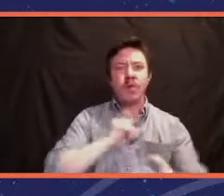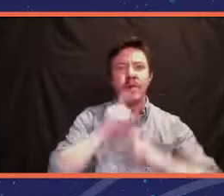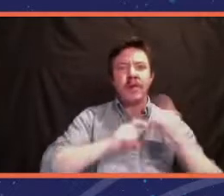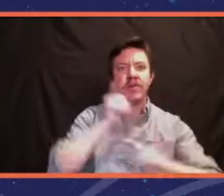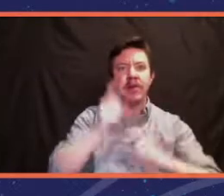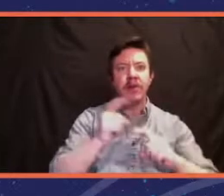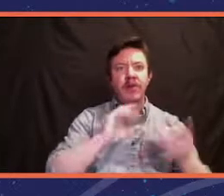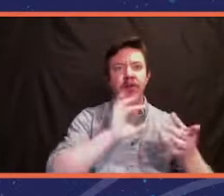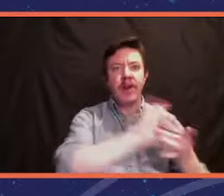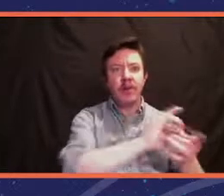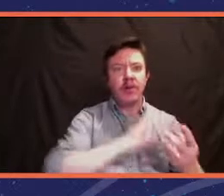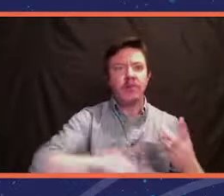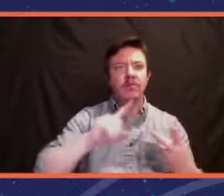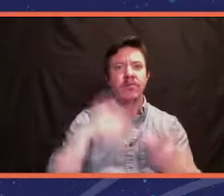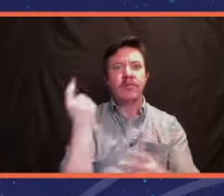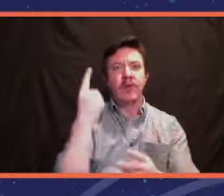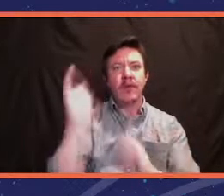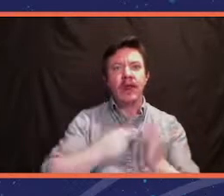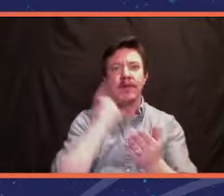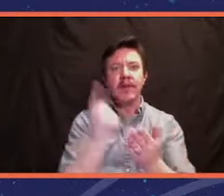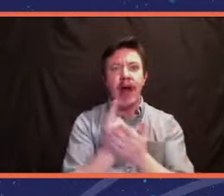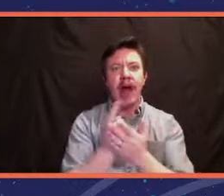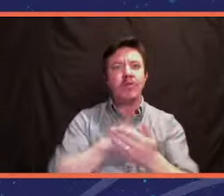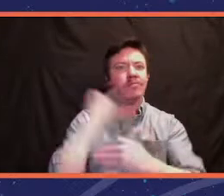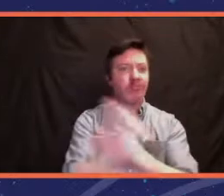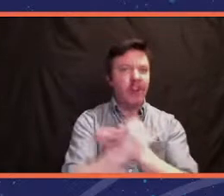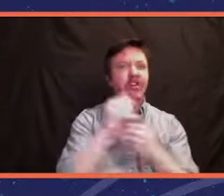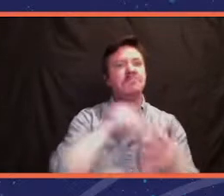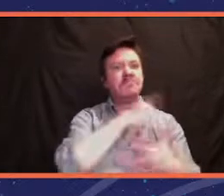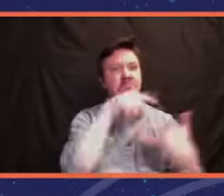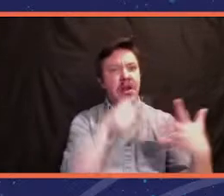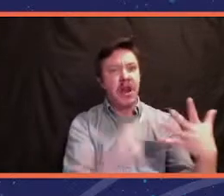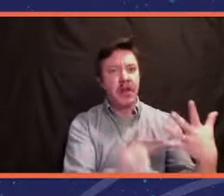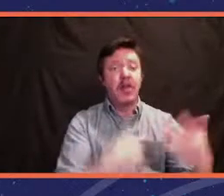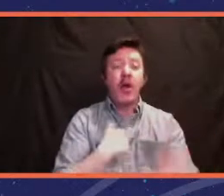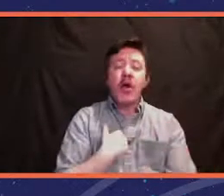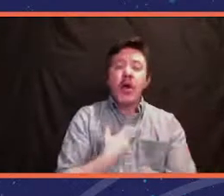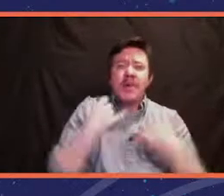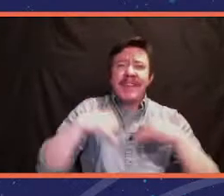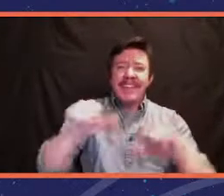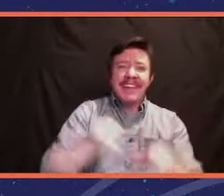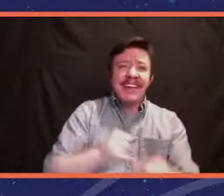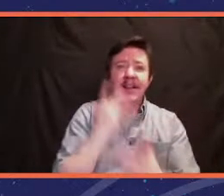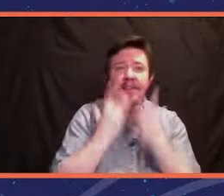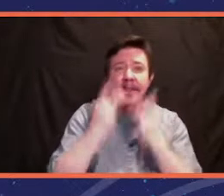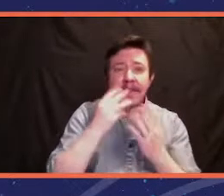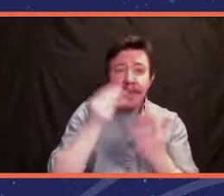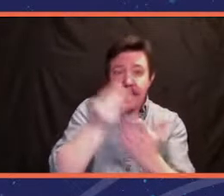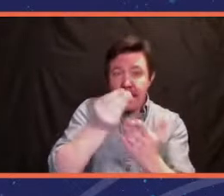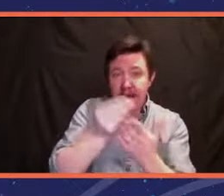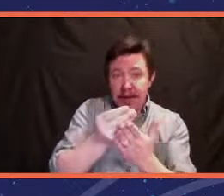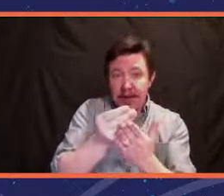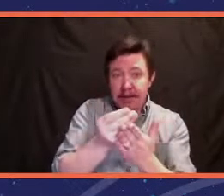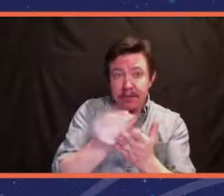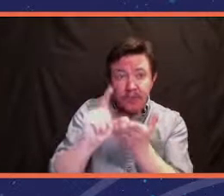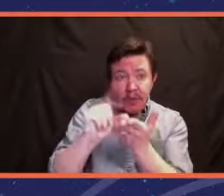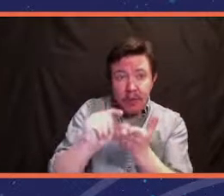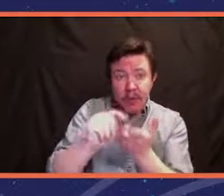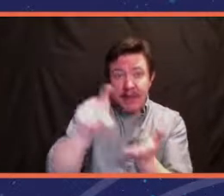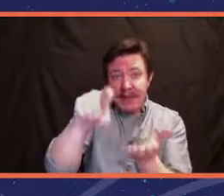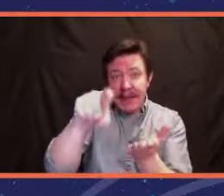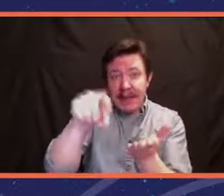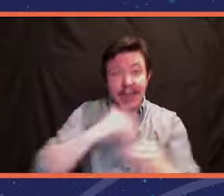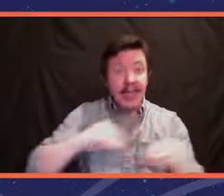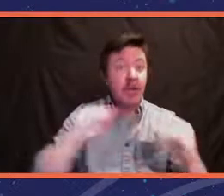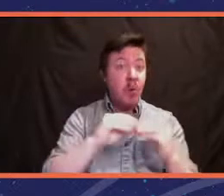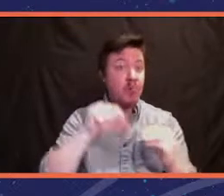Hour Project. There is a small gap that we need to raise to fully cover the stipends that we have provided the artists. If you would like to help